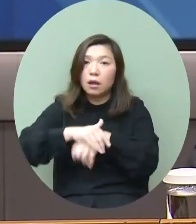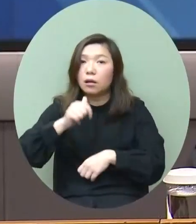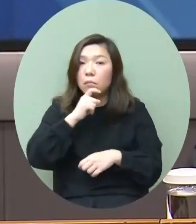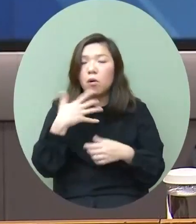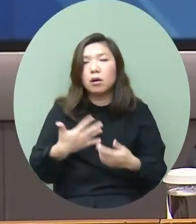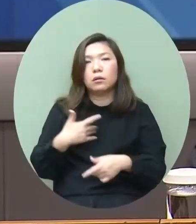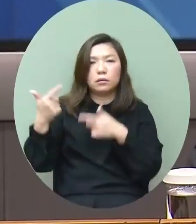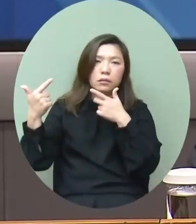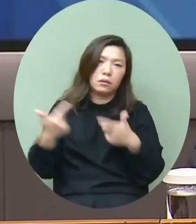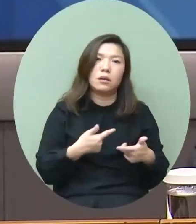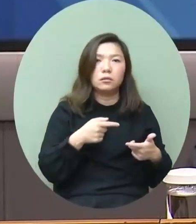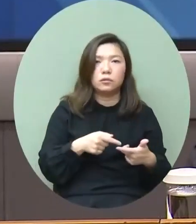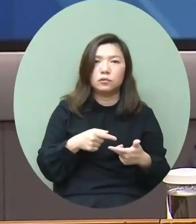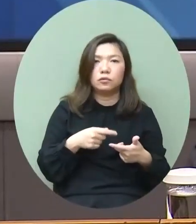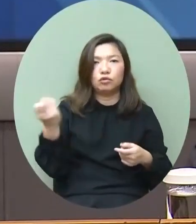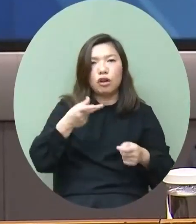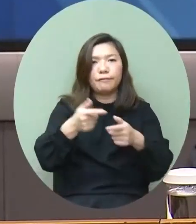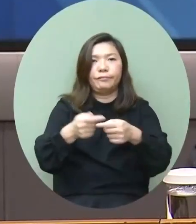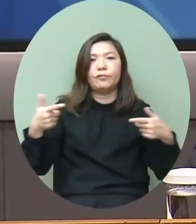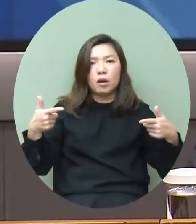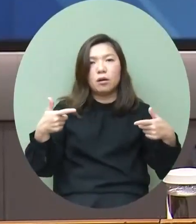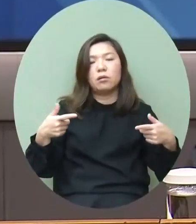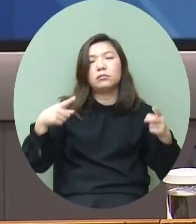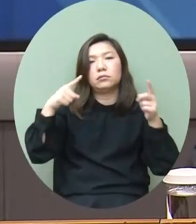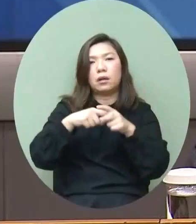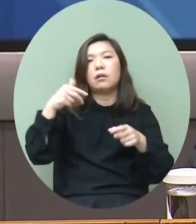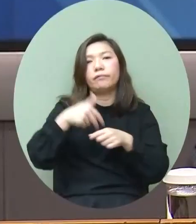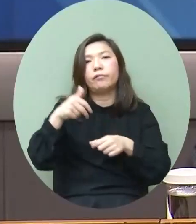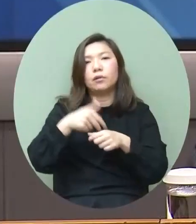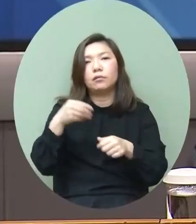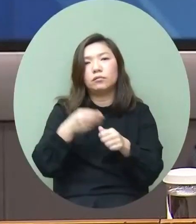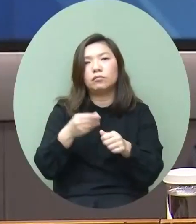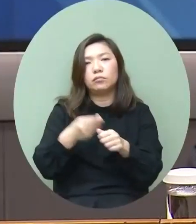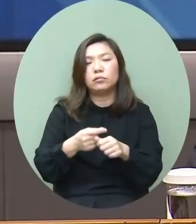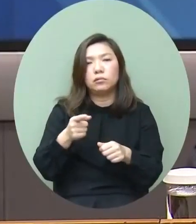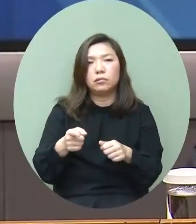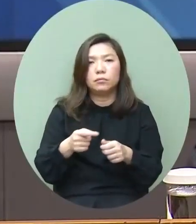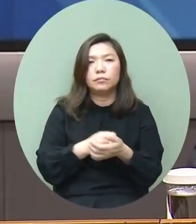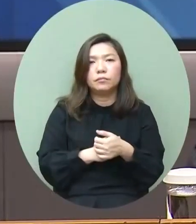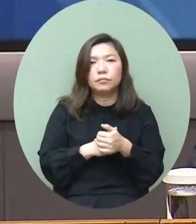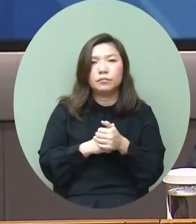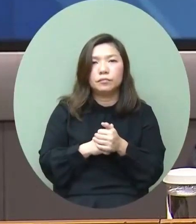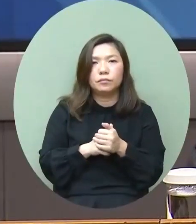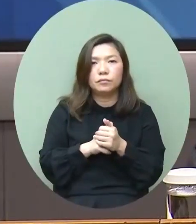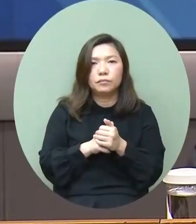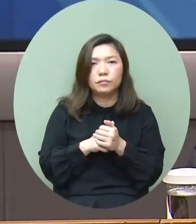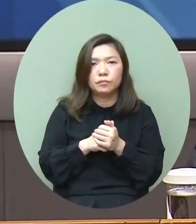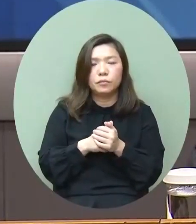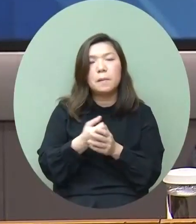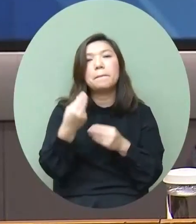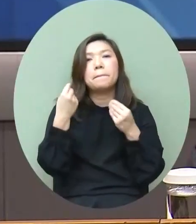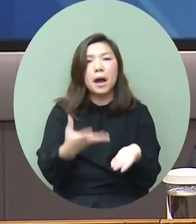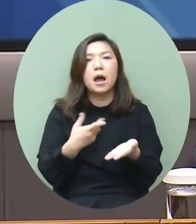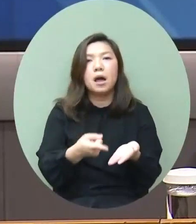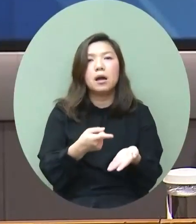time to nurture our talent pool I think all these efforts will continue and also continue to be strengthened in such a way that Hong Kong will continue to open the business